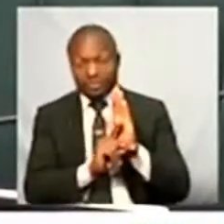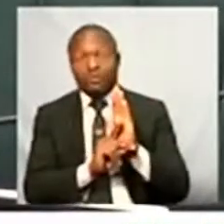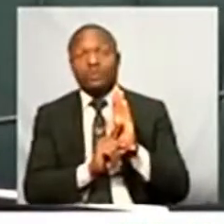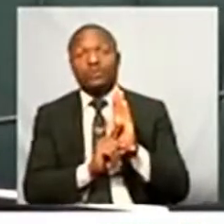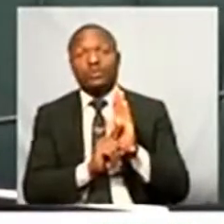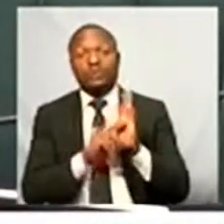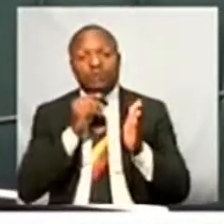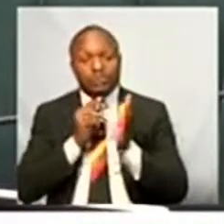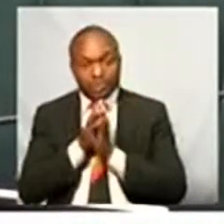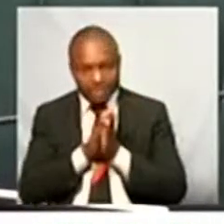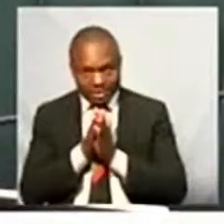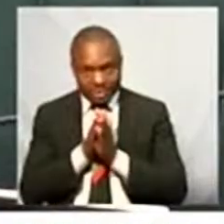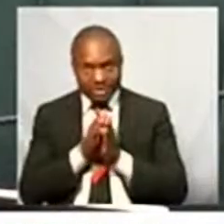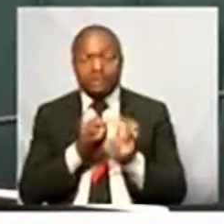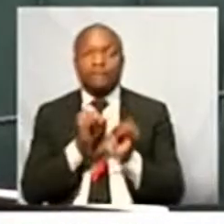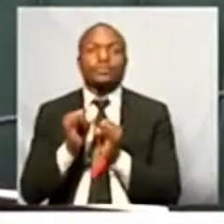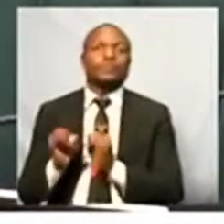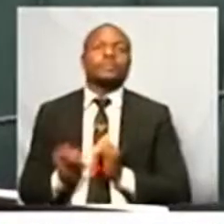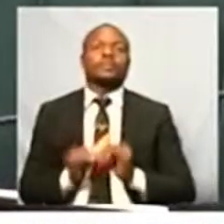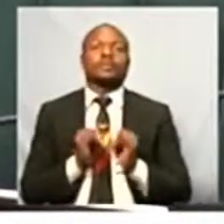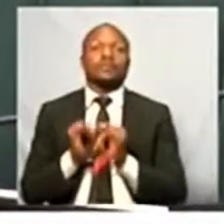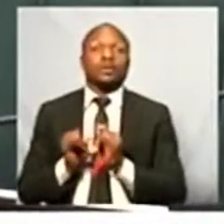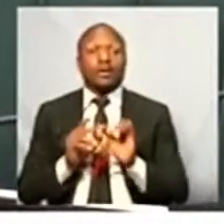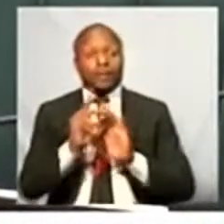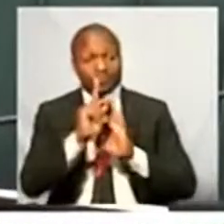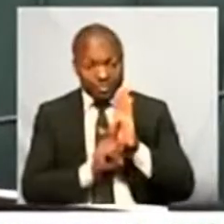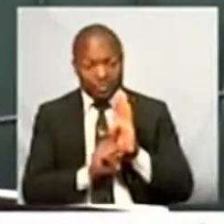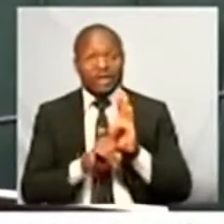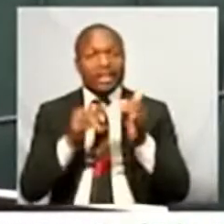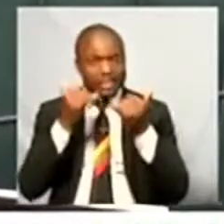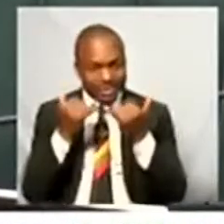attract the implementation. The policy will also